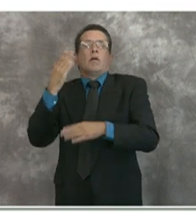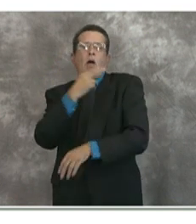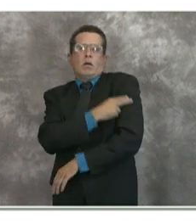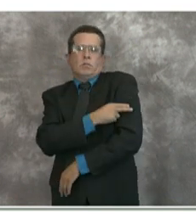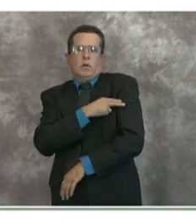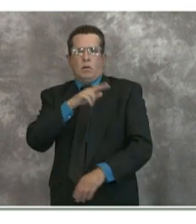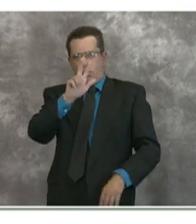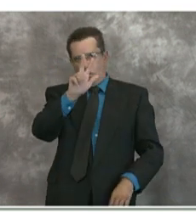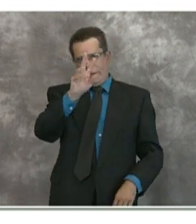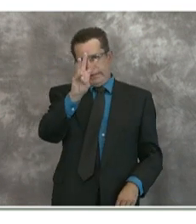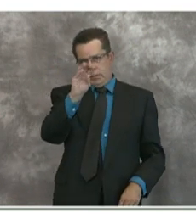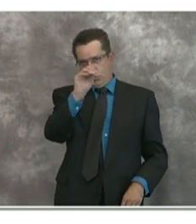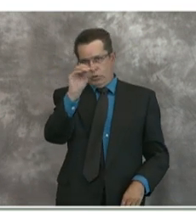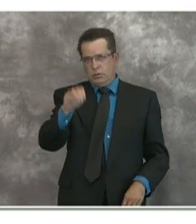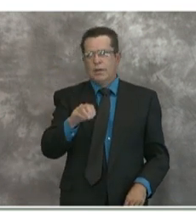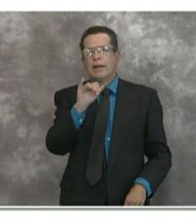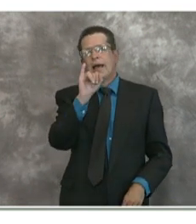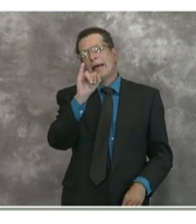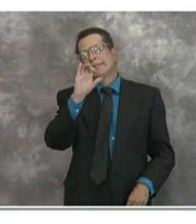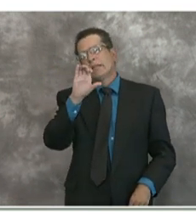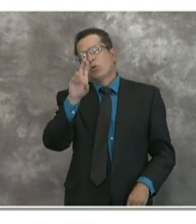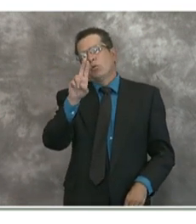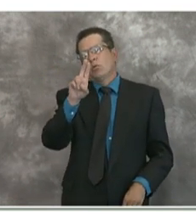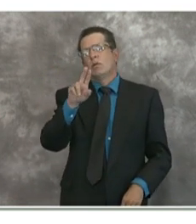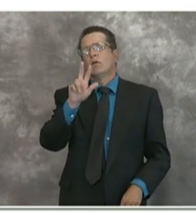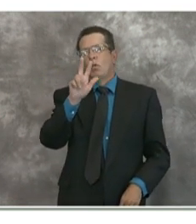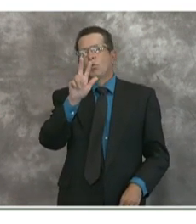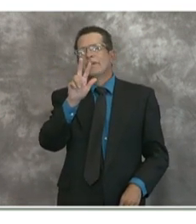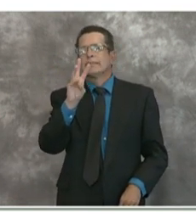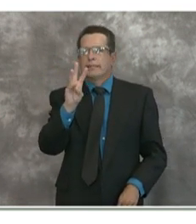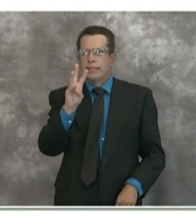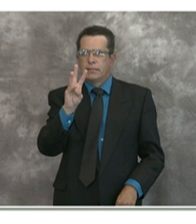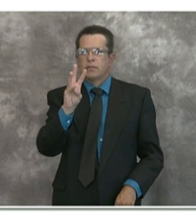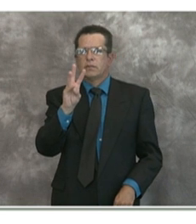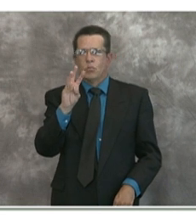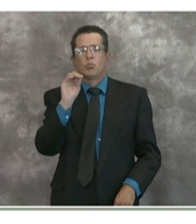at 36% and for ICU admissions at 36%.